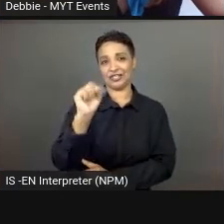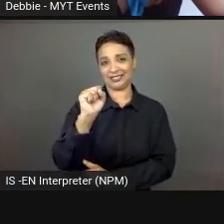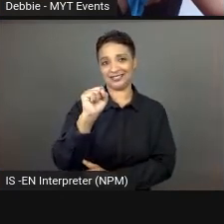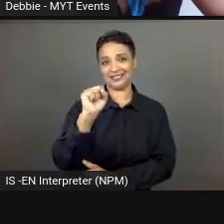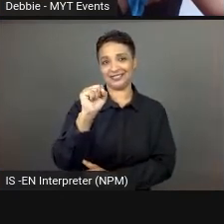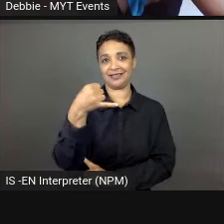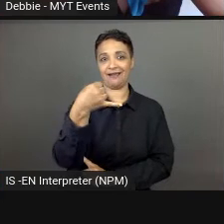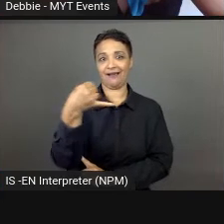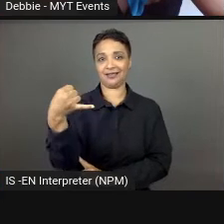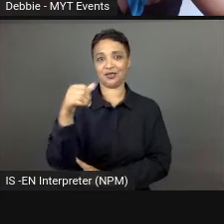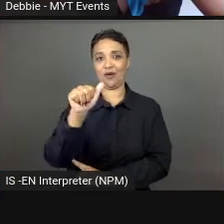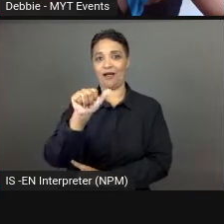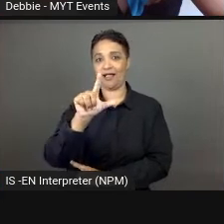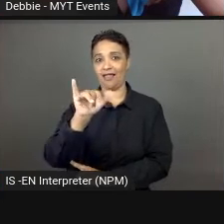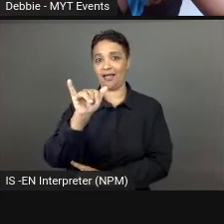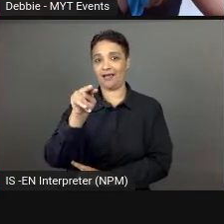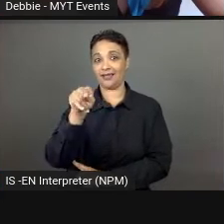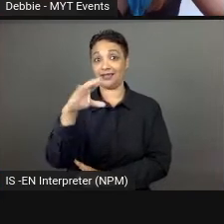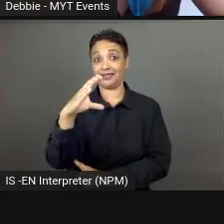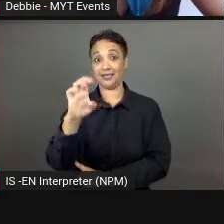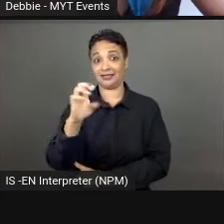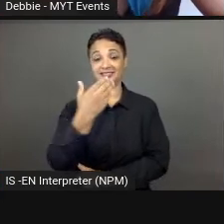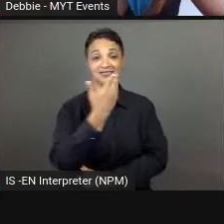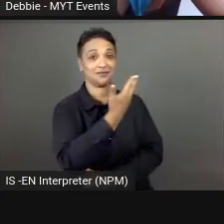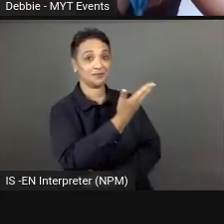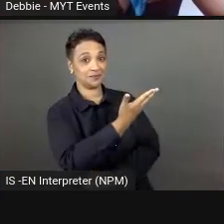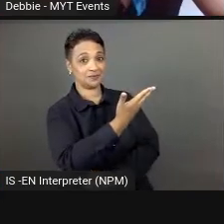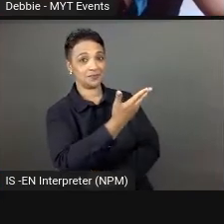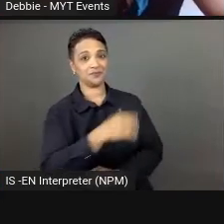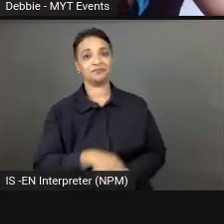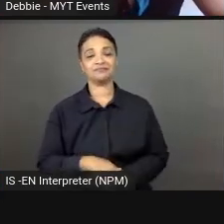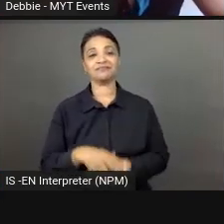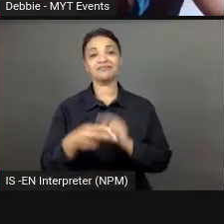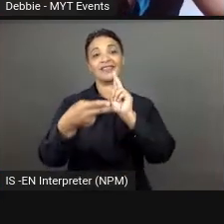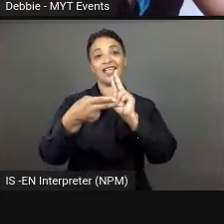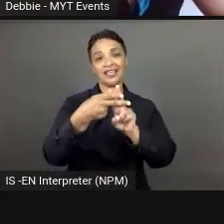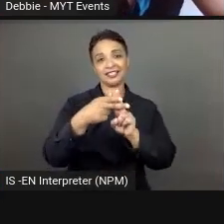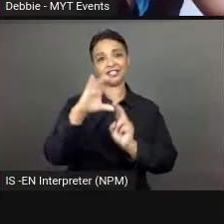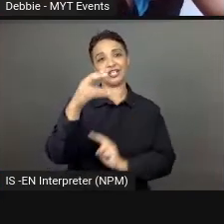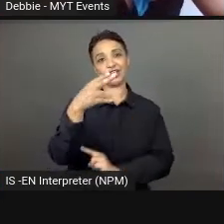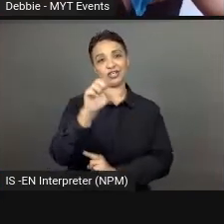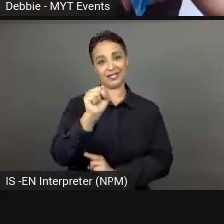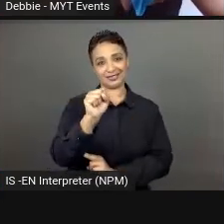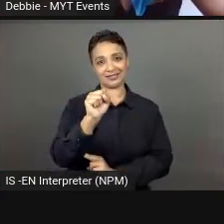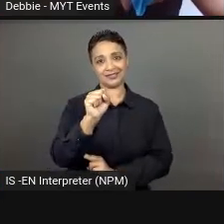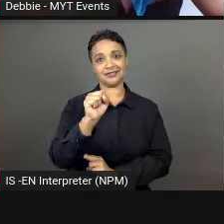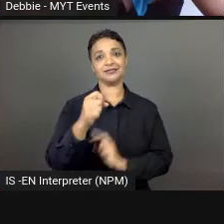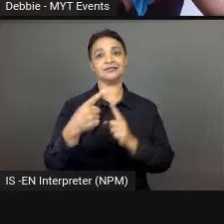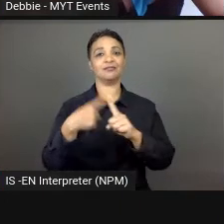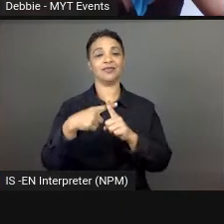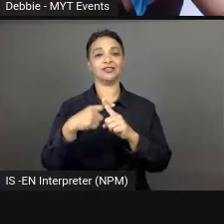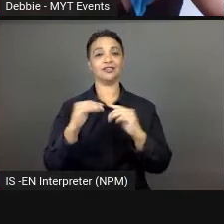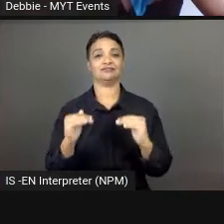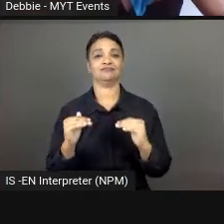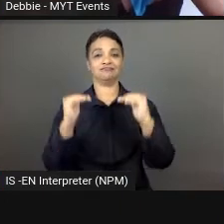CHS_Alliance and the hashtags CHS Exchange 2021 and also raise the